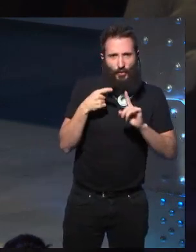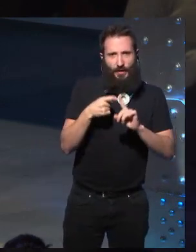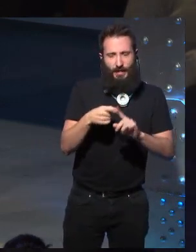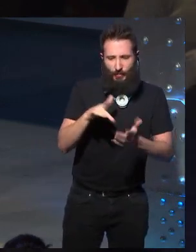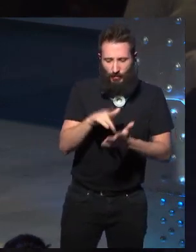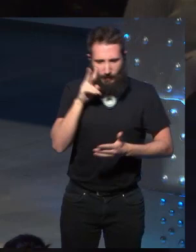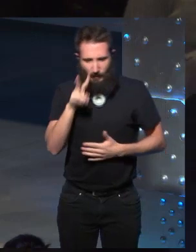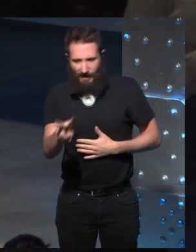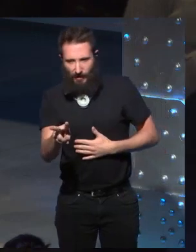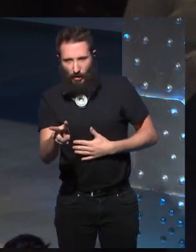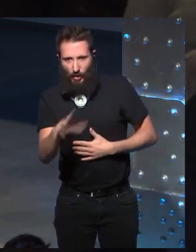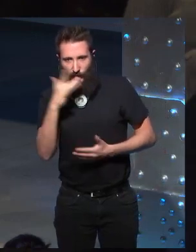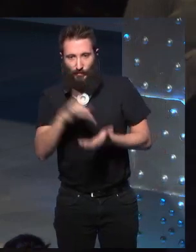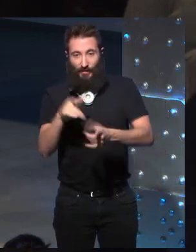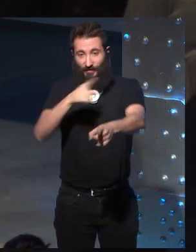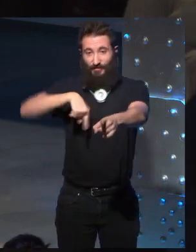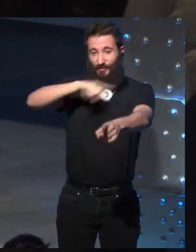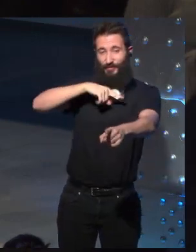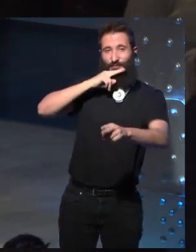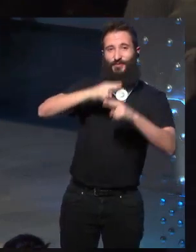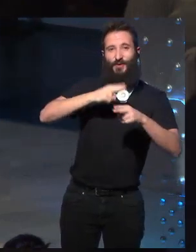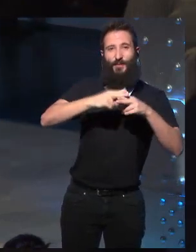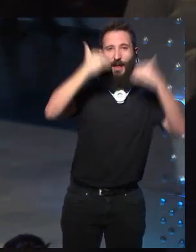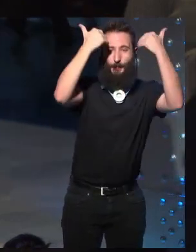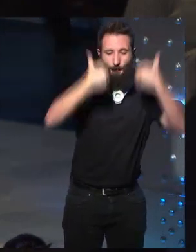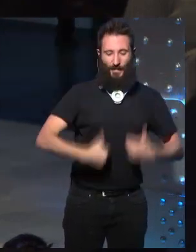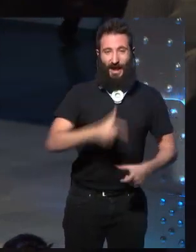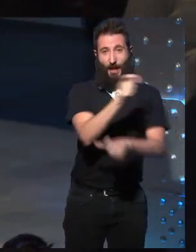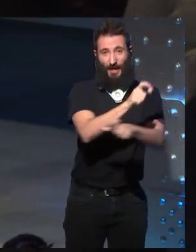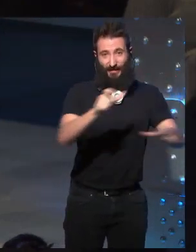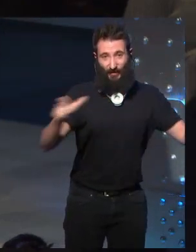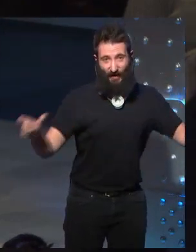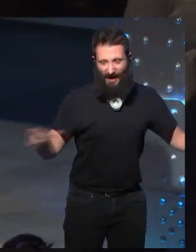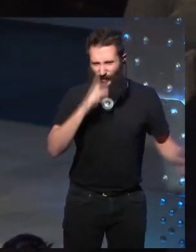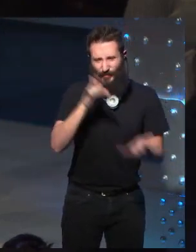feelings towards what you see and what we call timidly